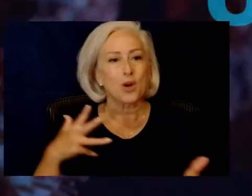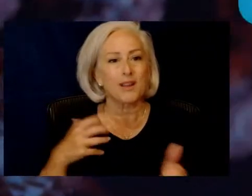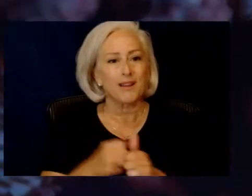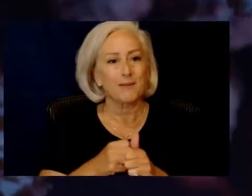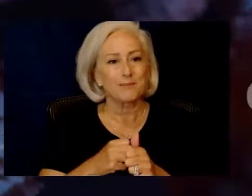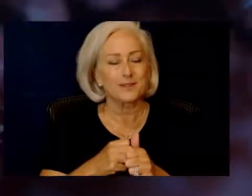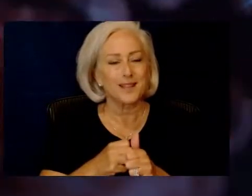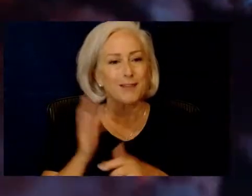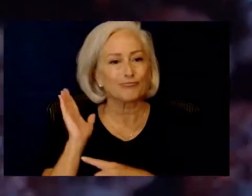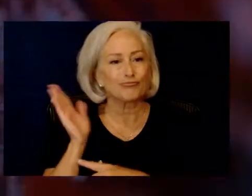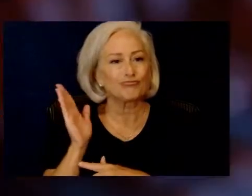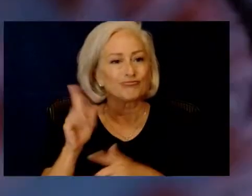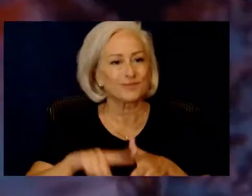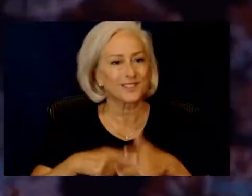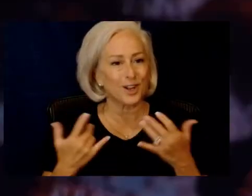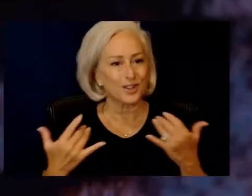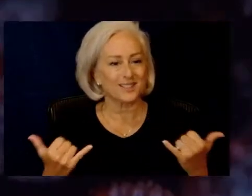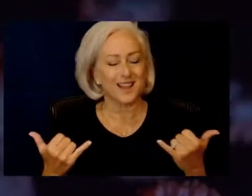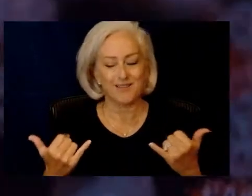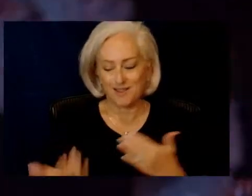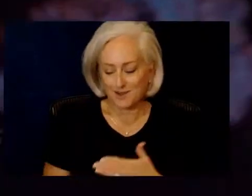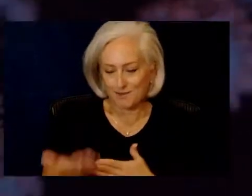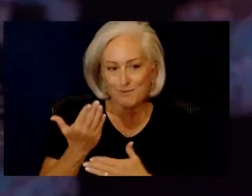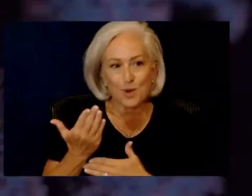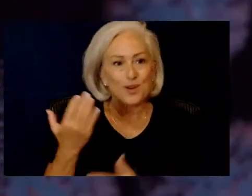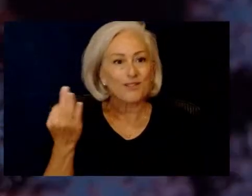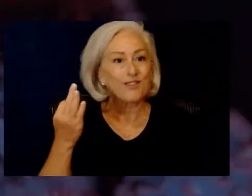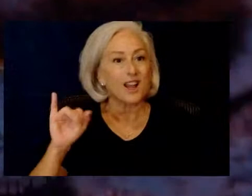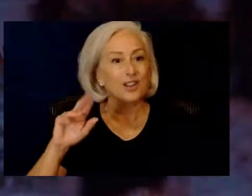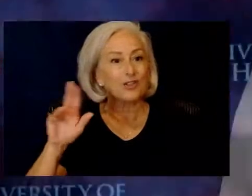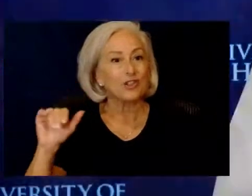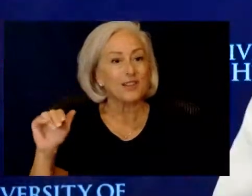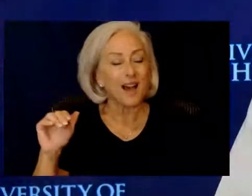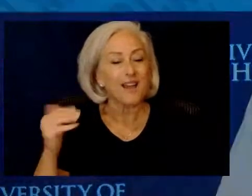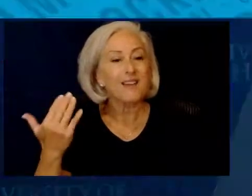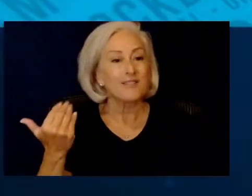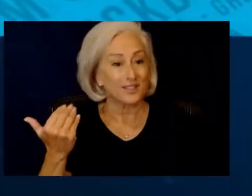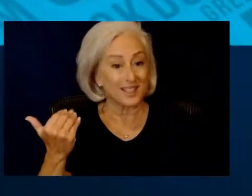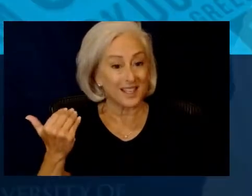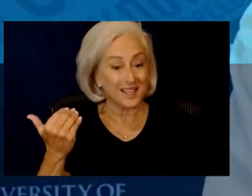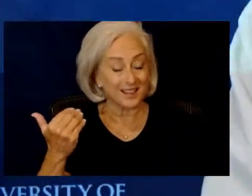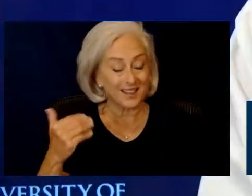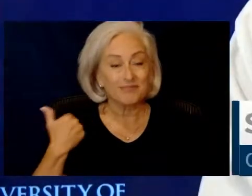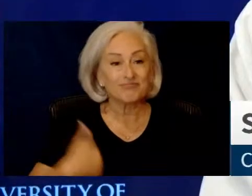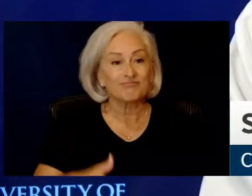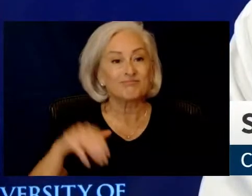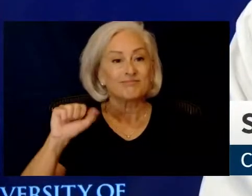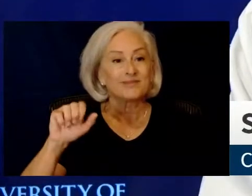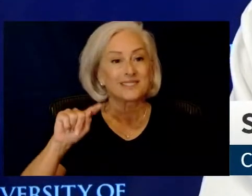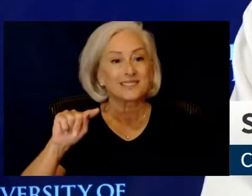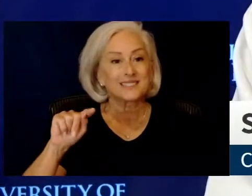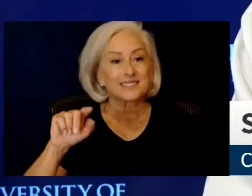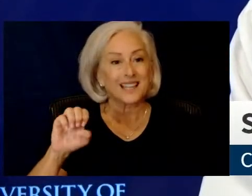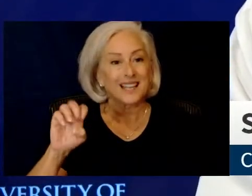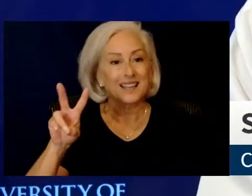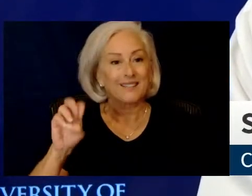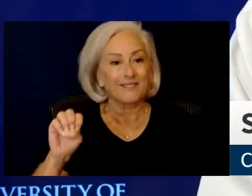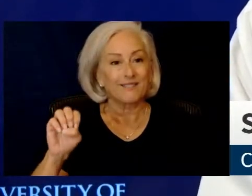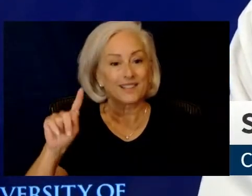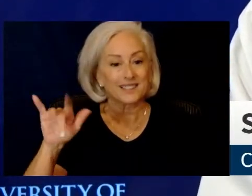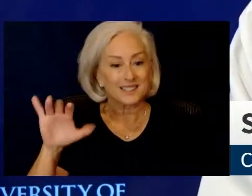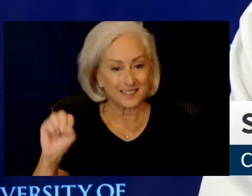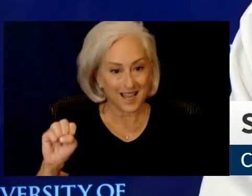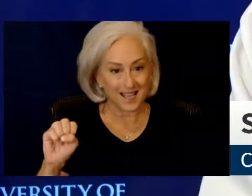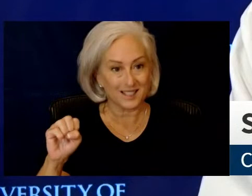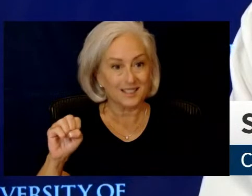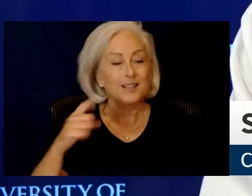Good morning. It's Friday, July the 15th. I'm Dr. Stephen Stites, Chief Medical Officer here at the University of Kansas Health System, in for Jessica Lovell. We are in